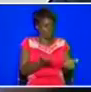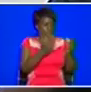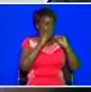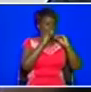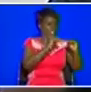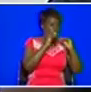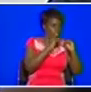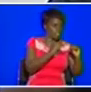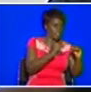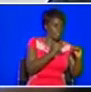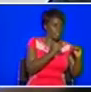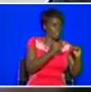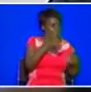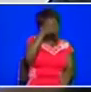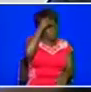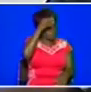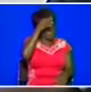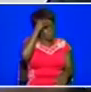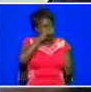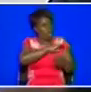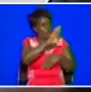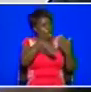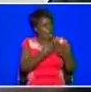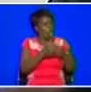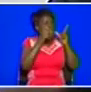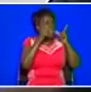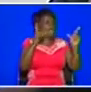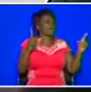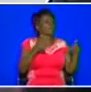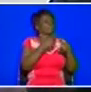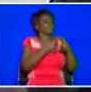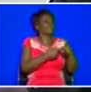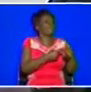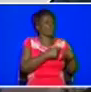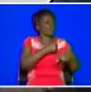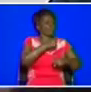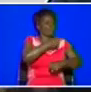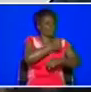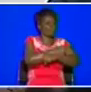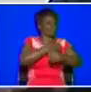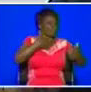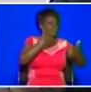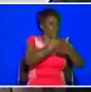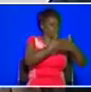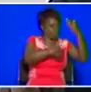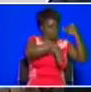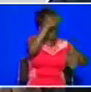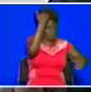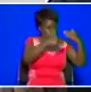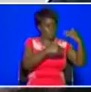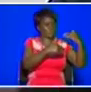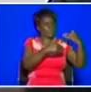teaching of an academic study of all our Kenyan languages from school to university. It's not an expensive